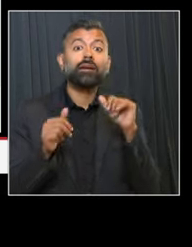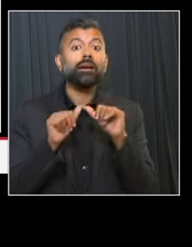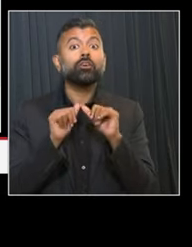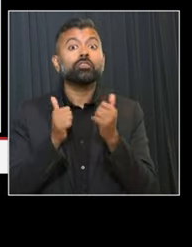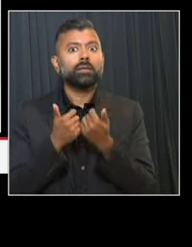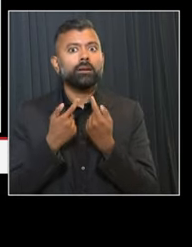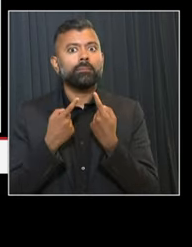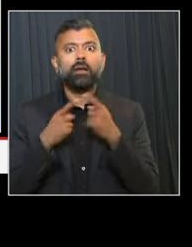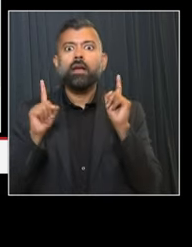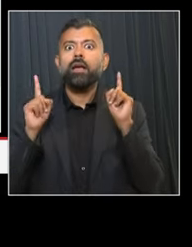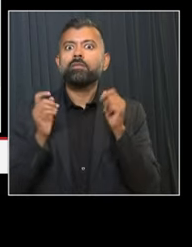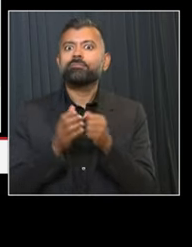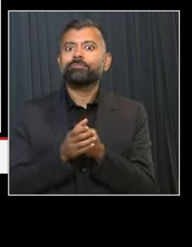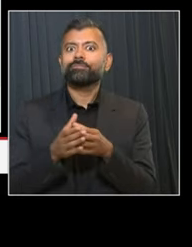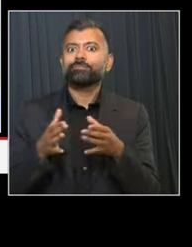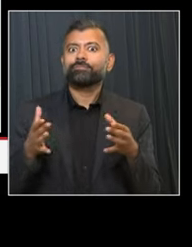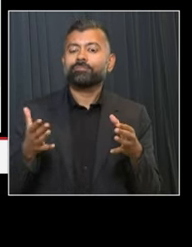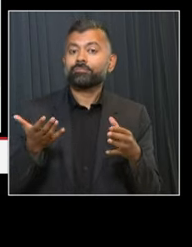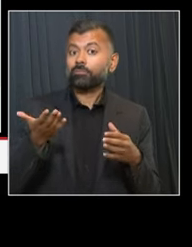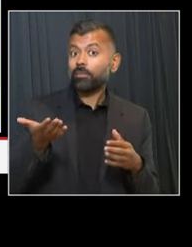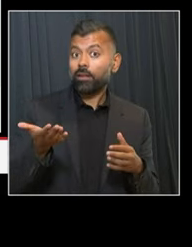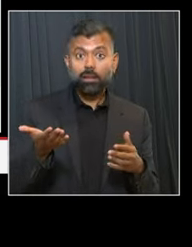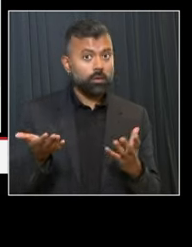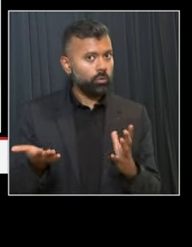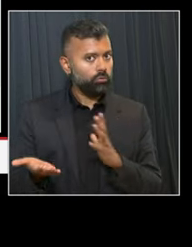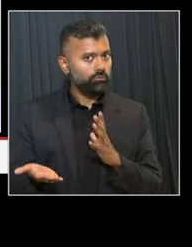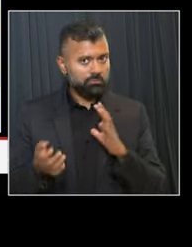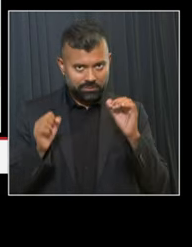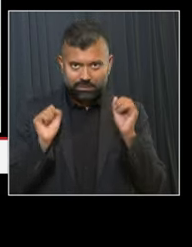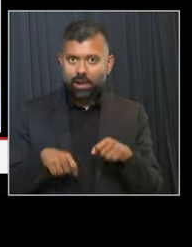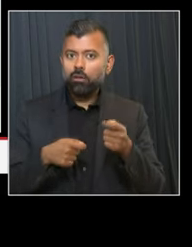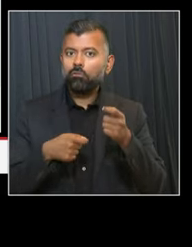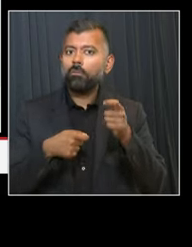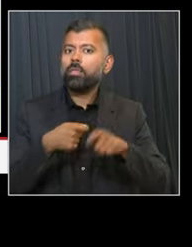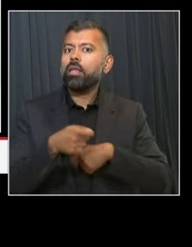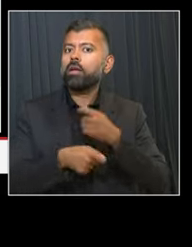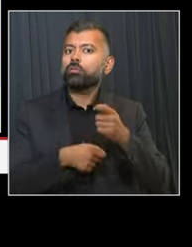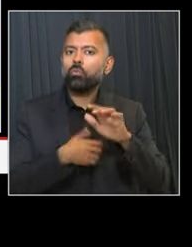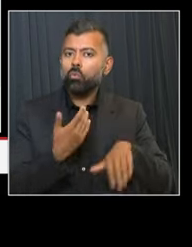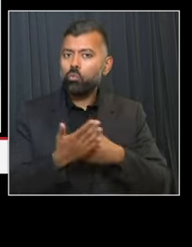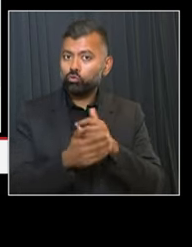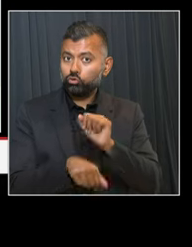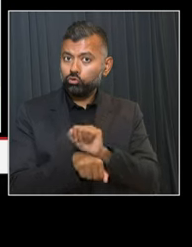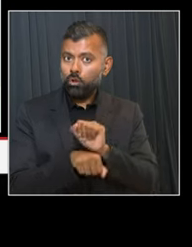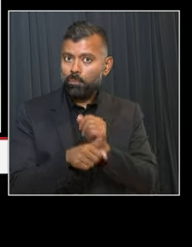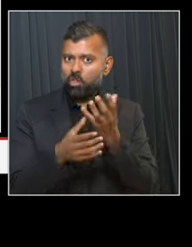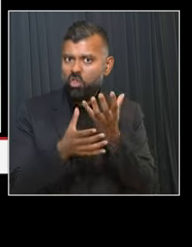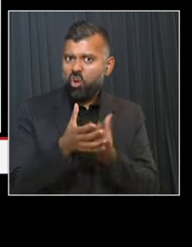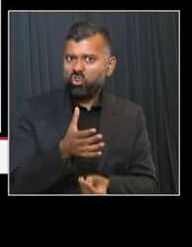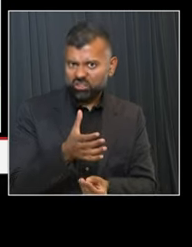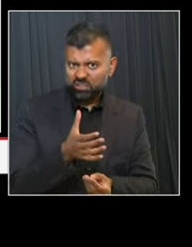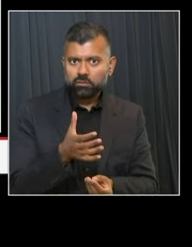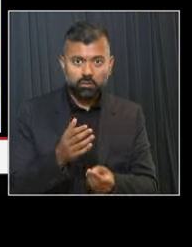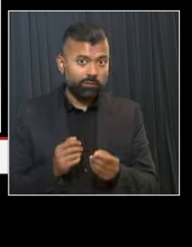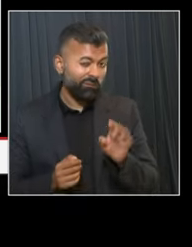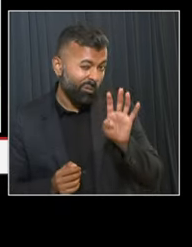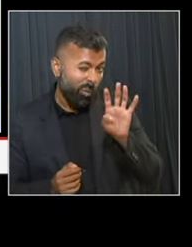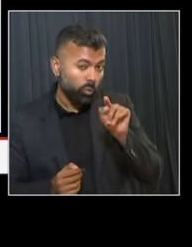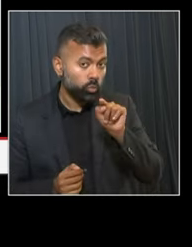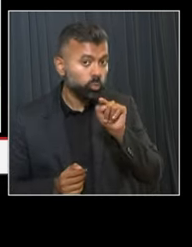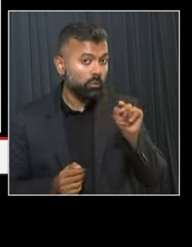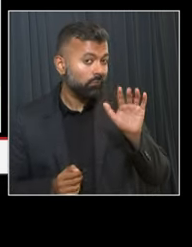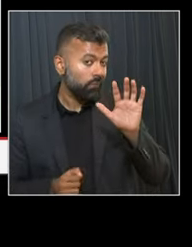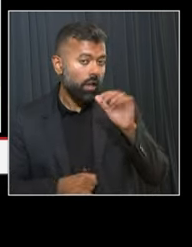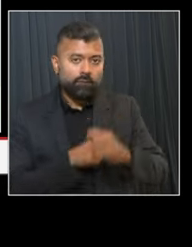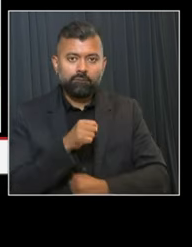that, that we could replace the jobs that are being lost in the next 4 to 5 years. Okay. If you